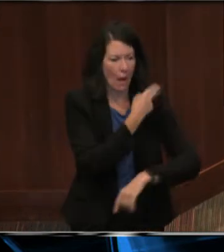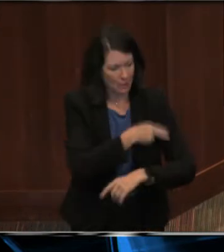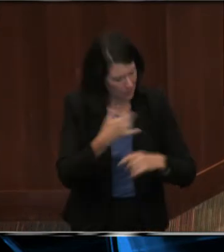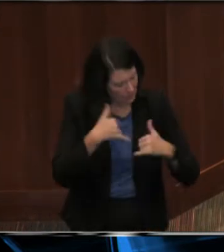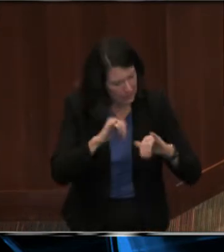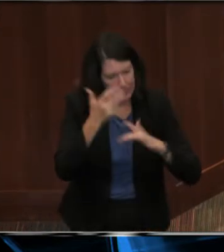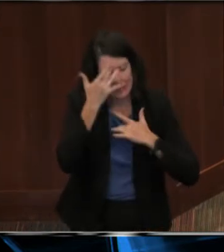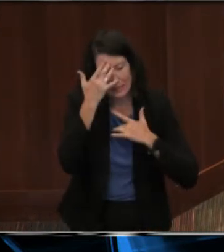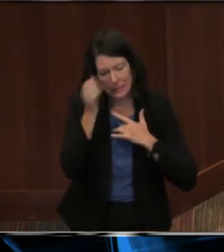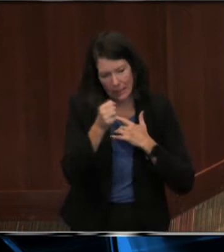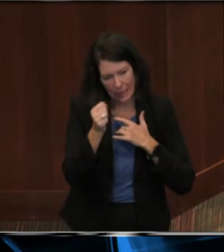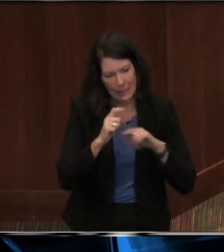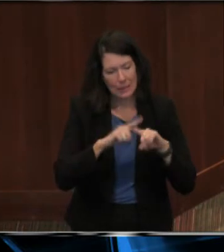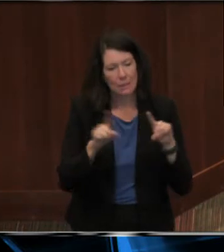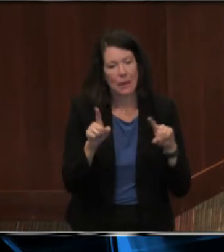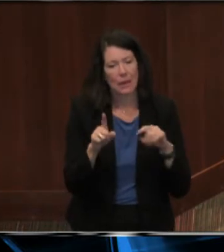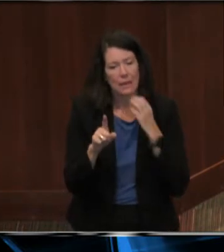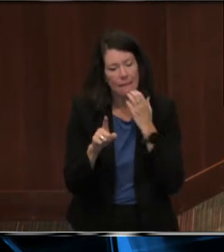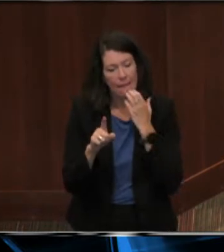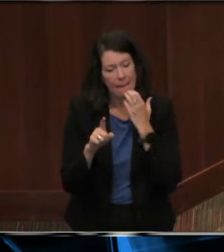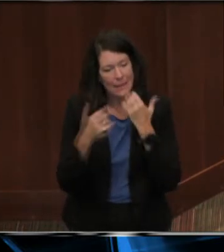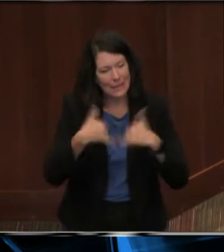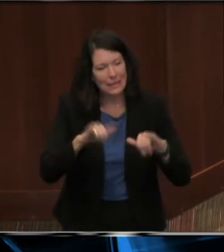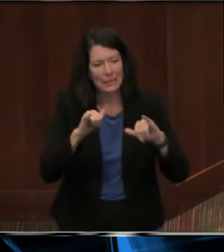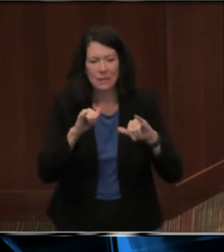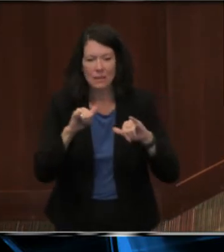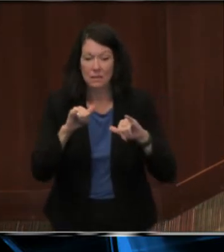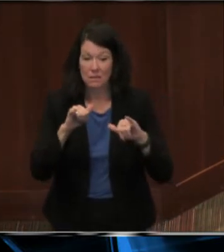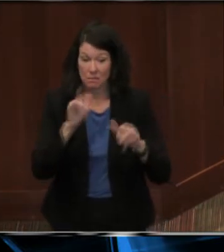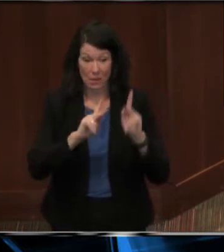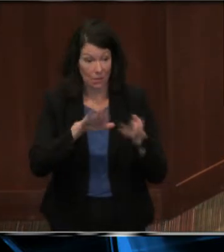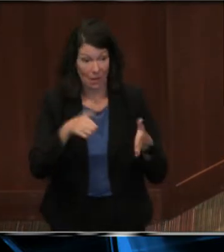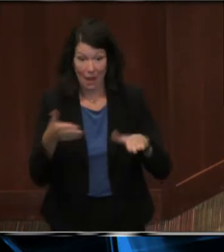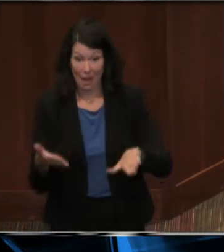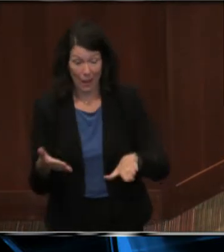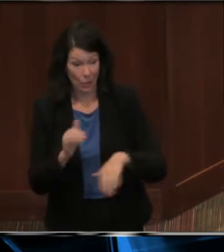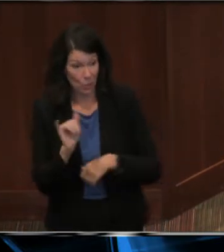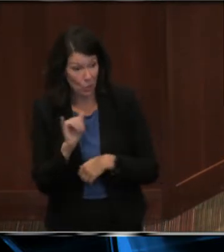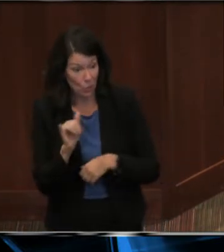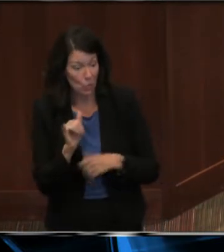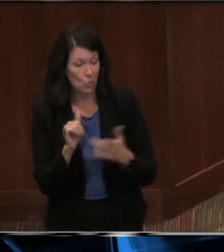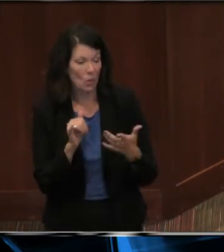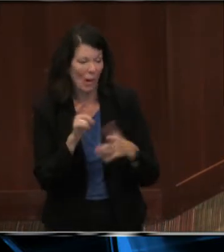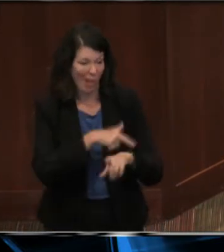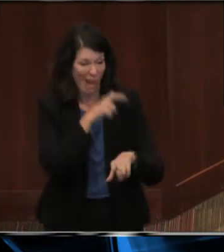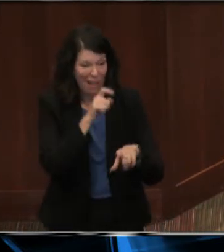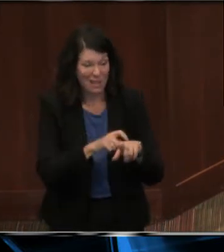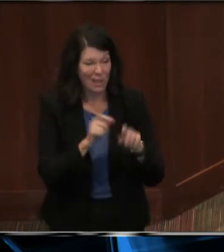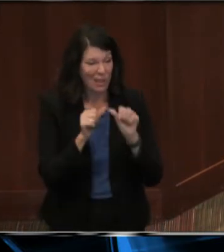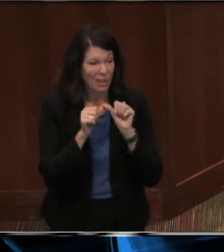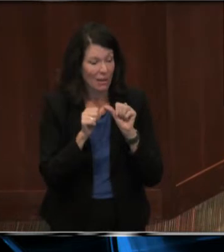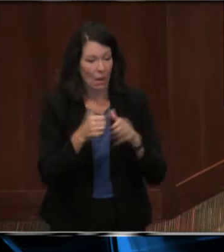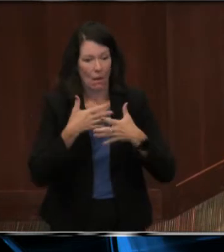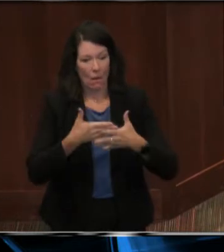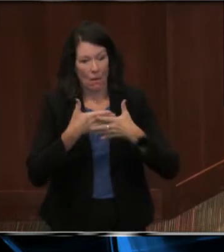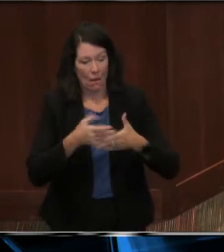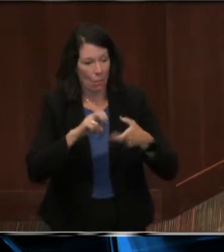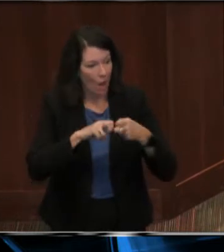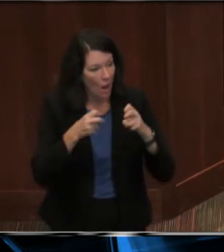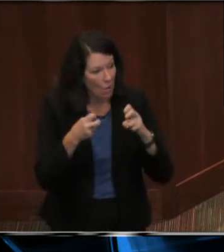we'll talk about that in a moment. We can still see some morbidity, meaning some kind of long-term shortness of breath